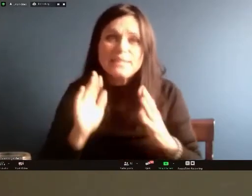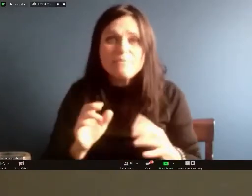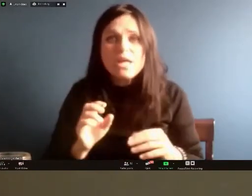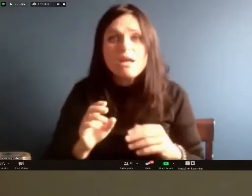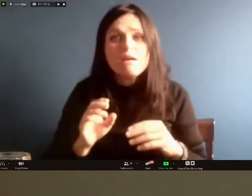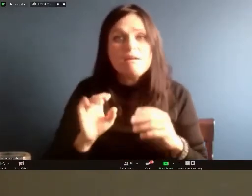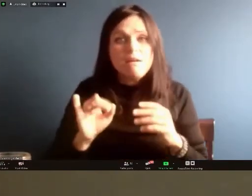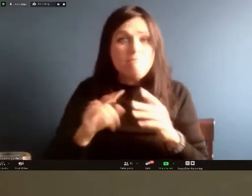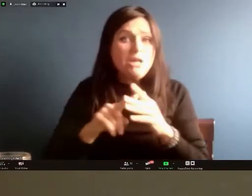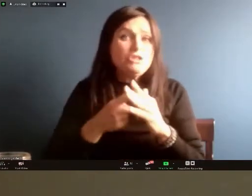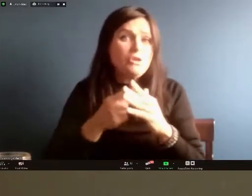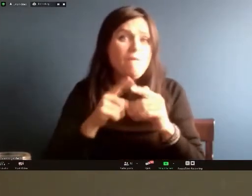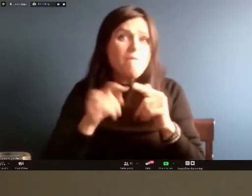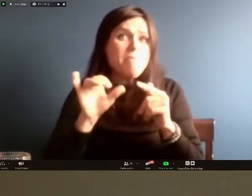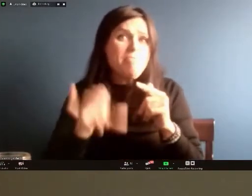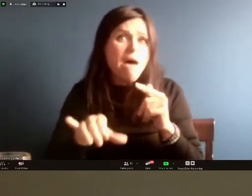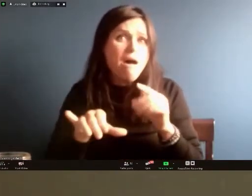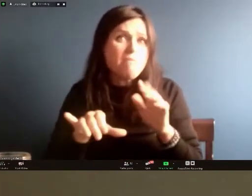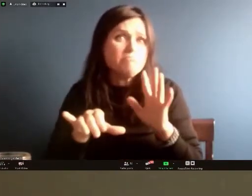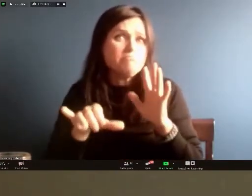that place of